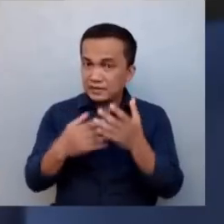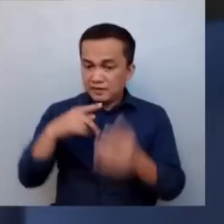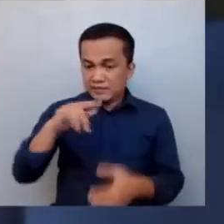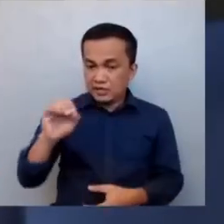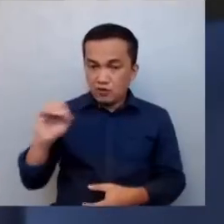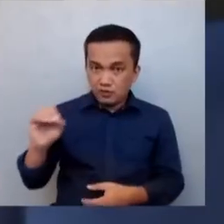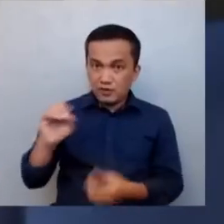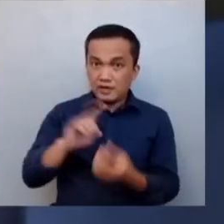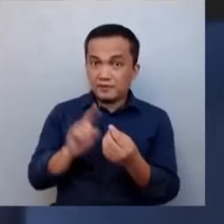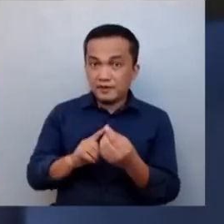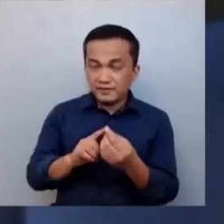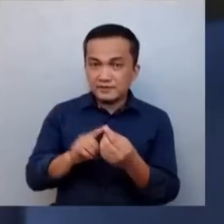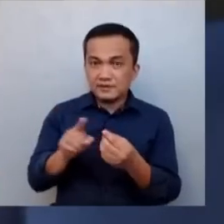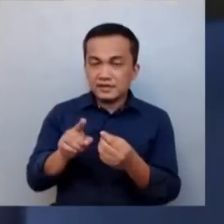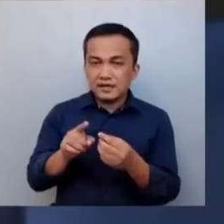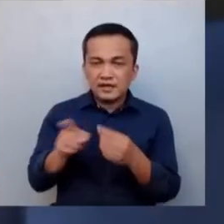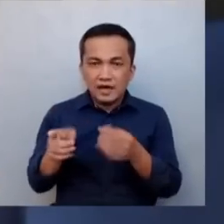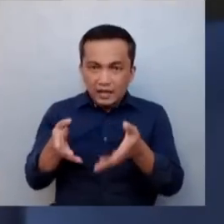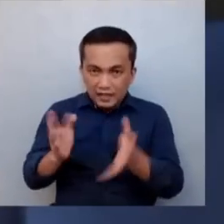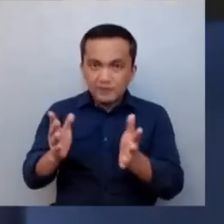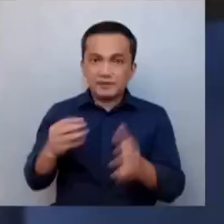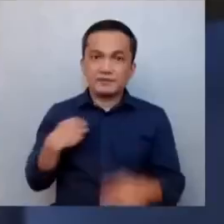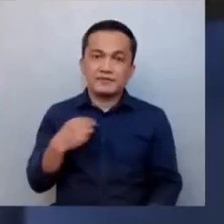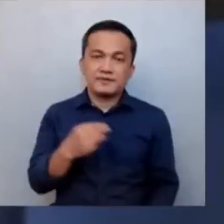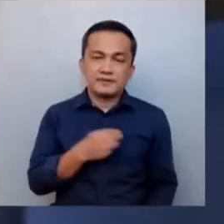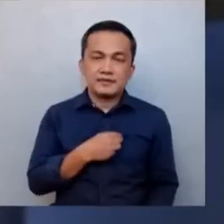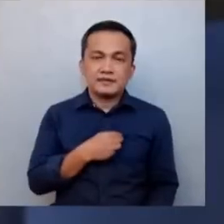regarding allowing members of